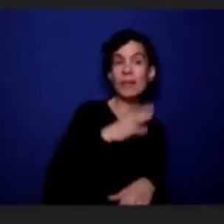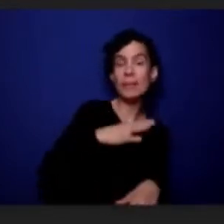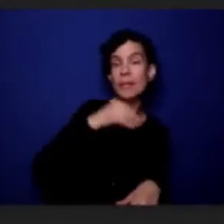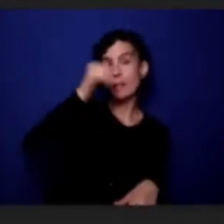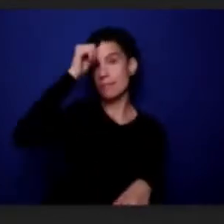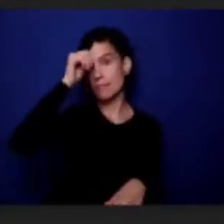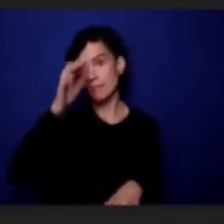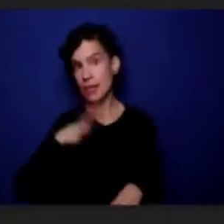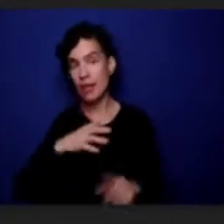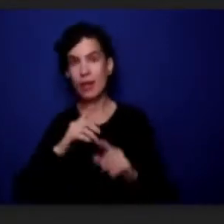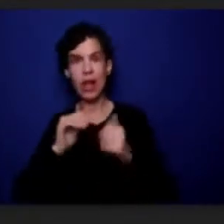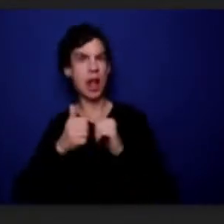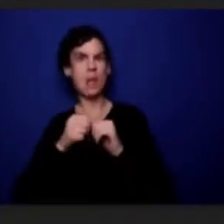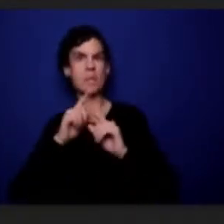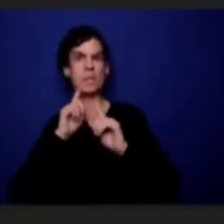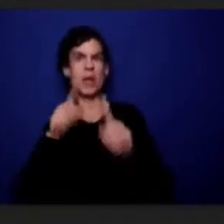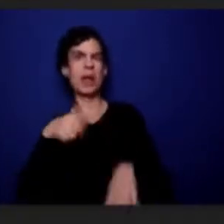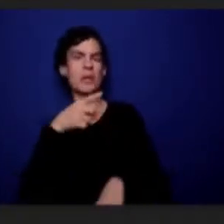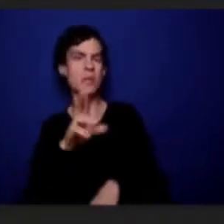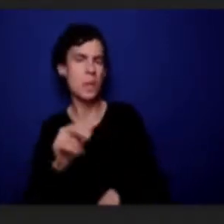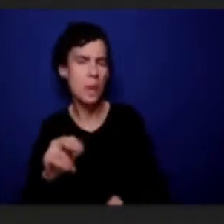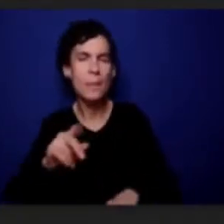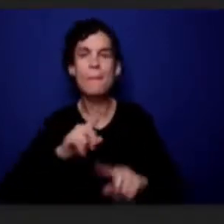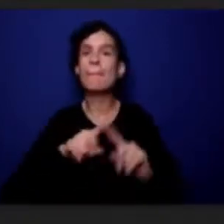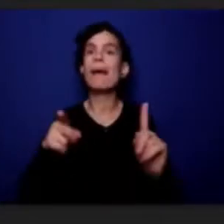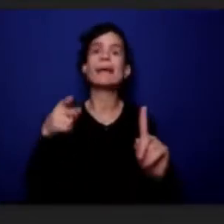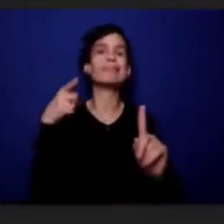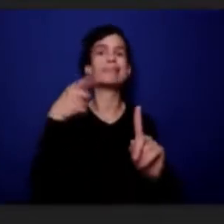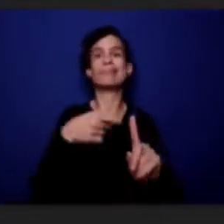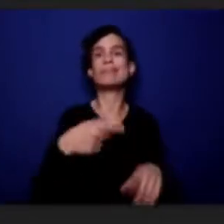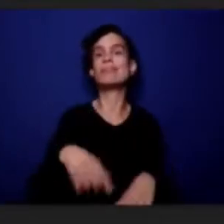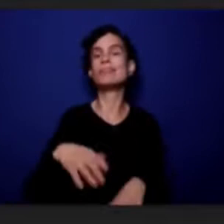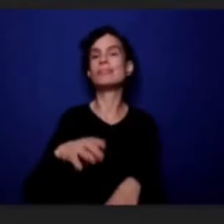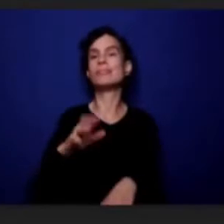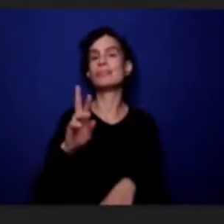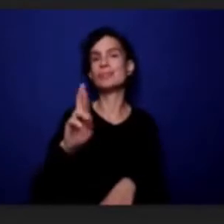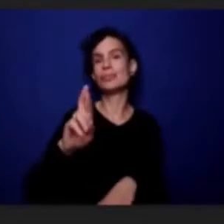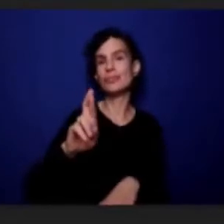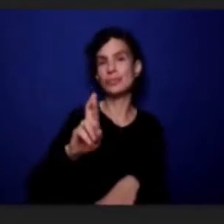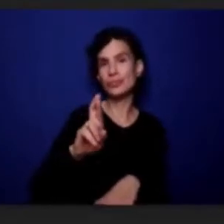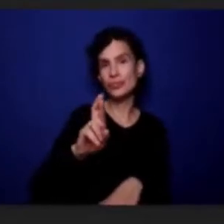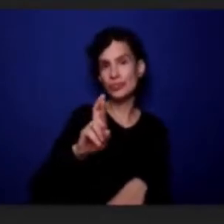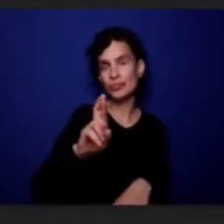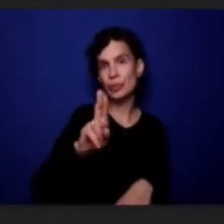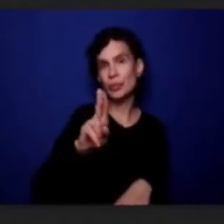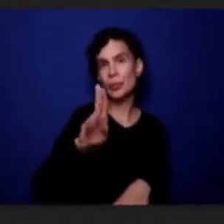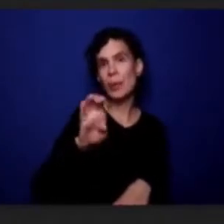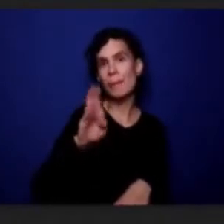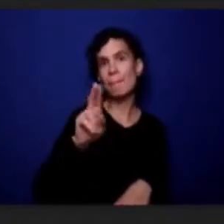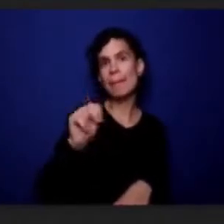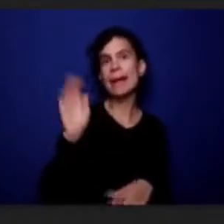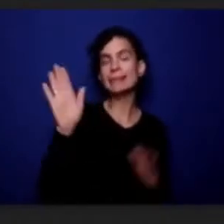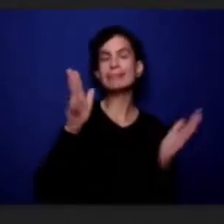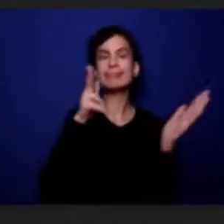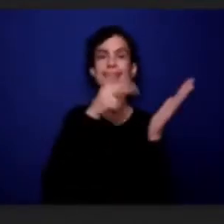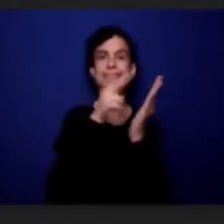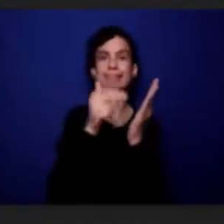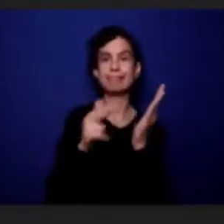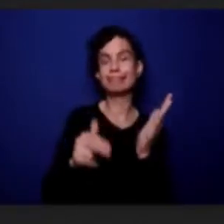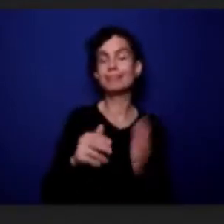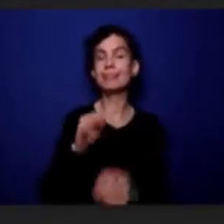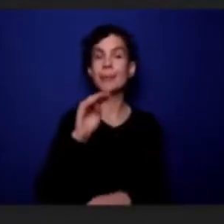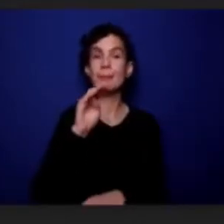There isn't that much in the way of records of contemporary men's or women's, more obviously,